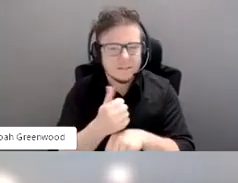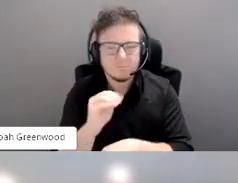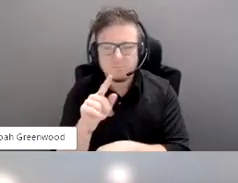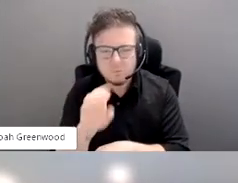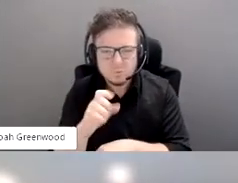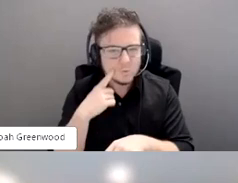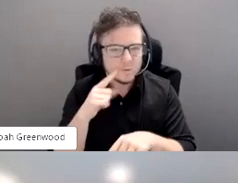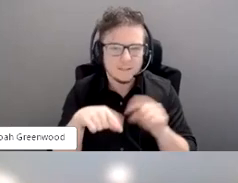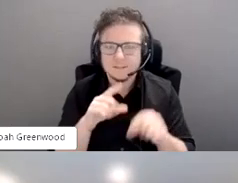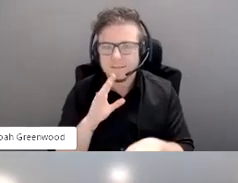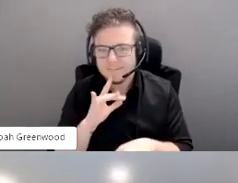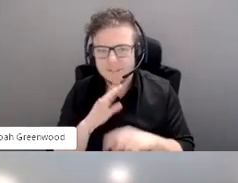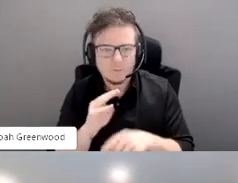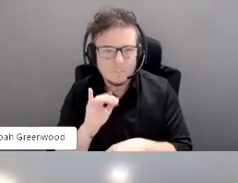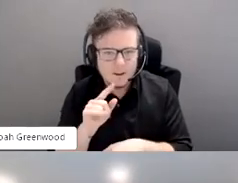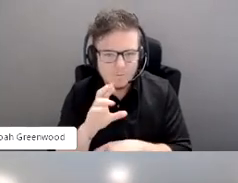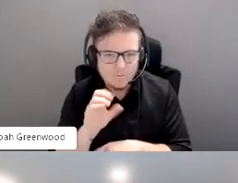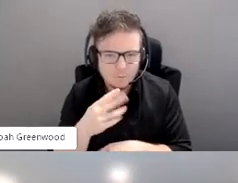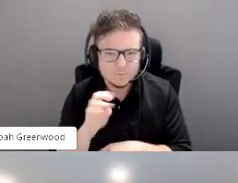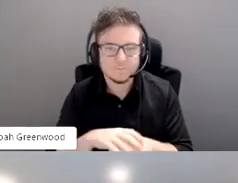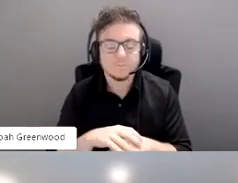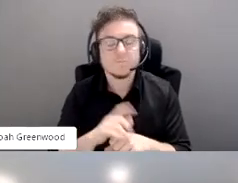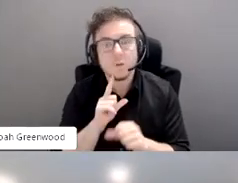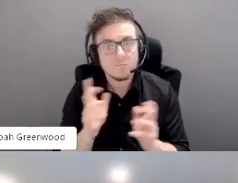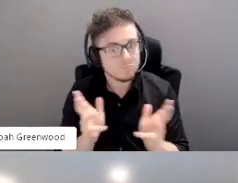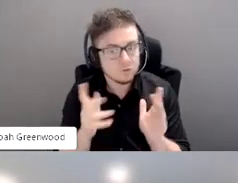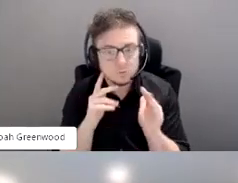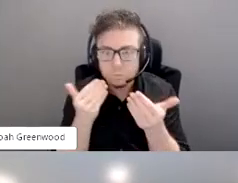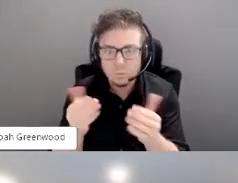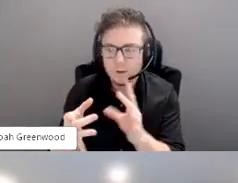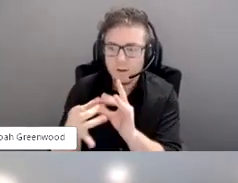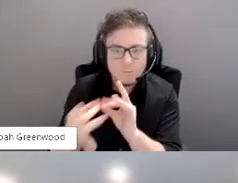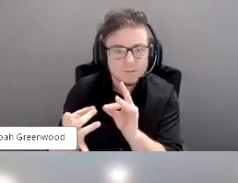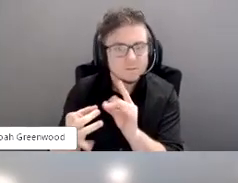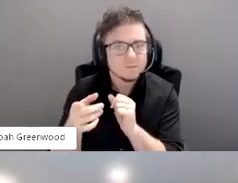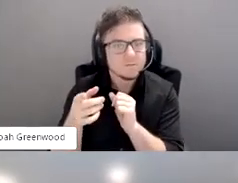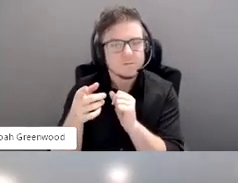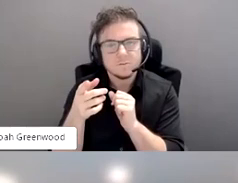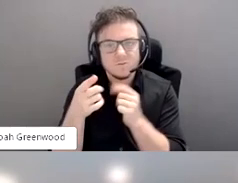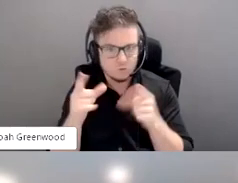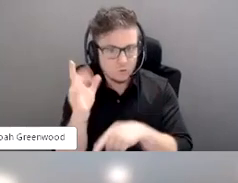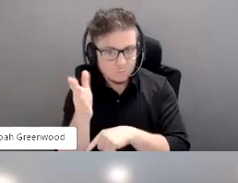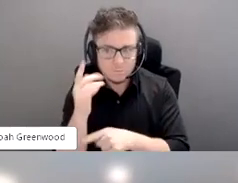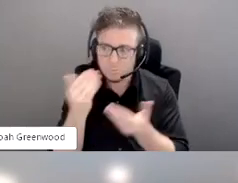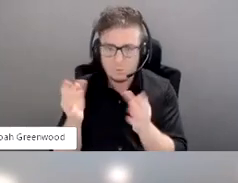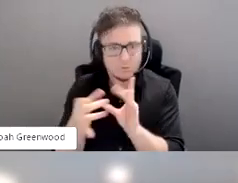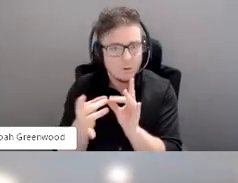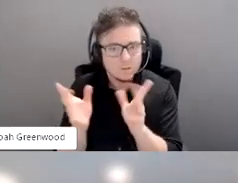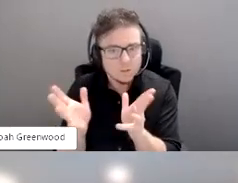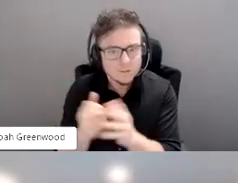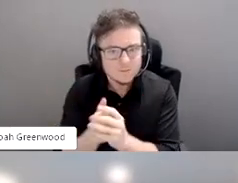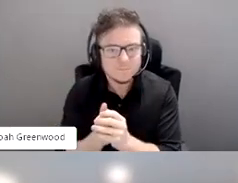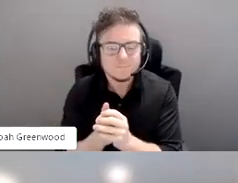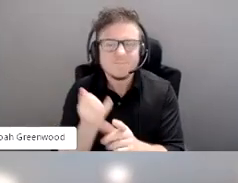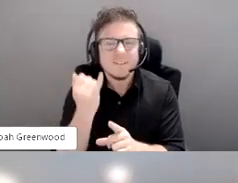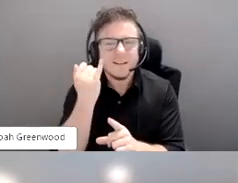that. As I say, I do encourage people to put comments as we go through the presentations in the chat box. If you have a